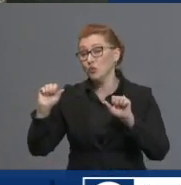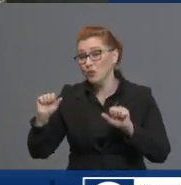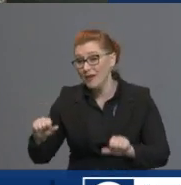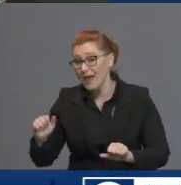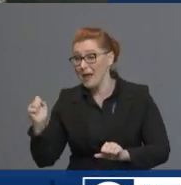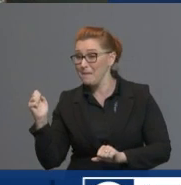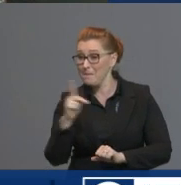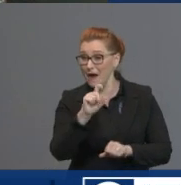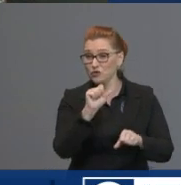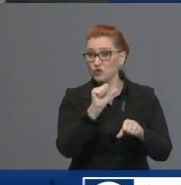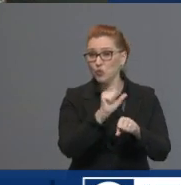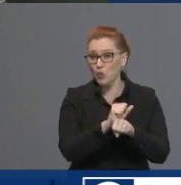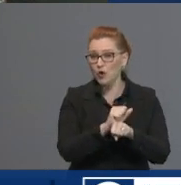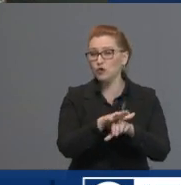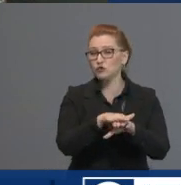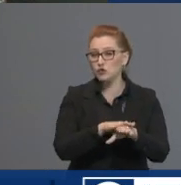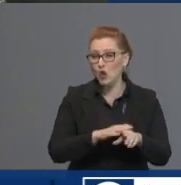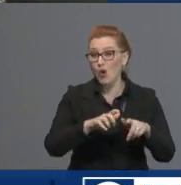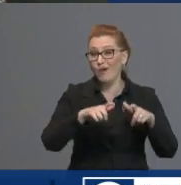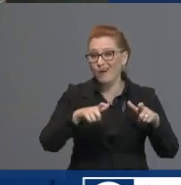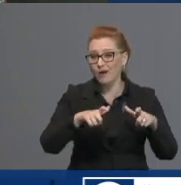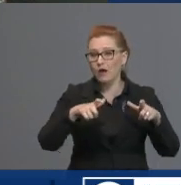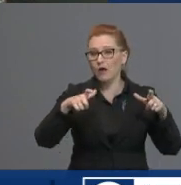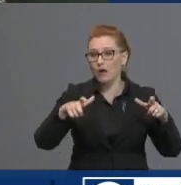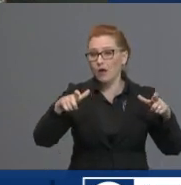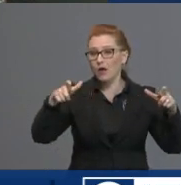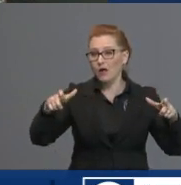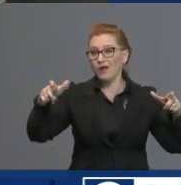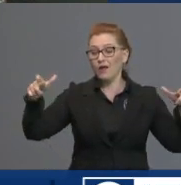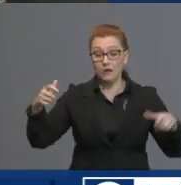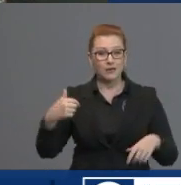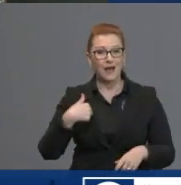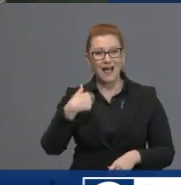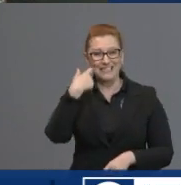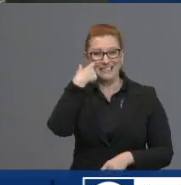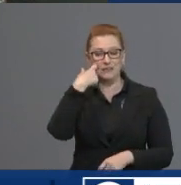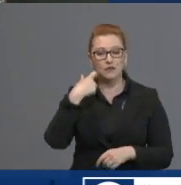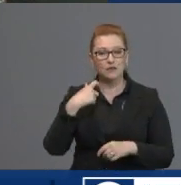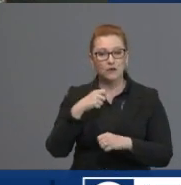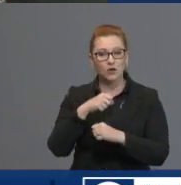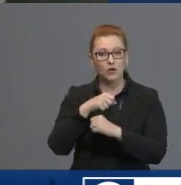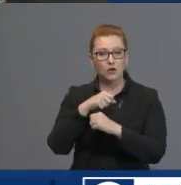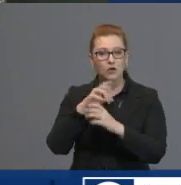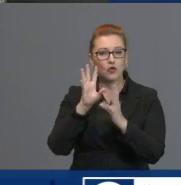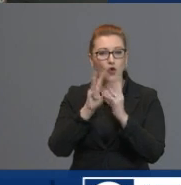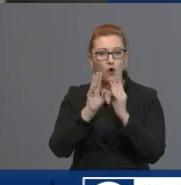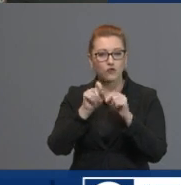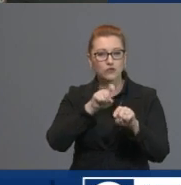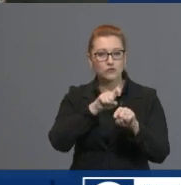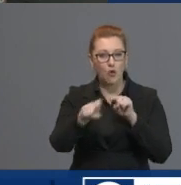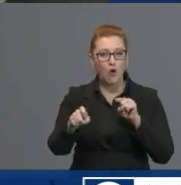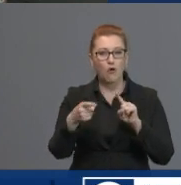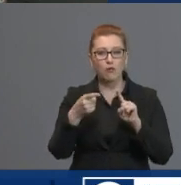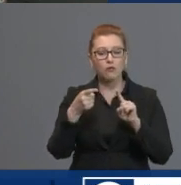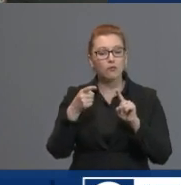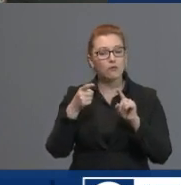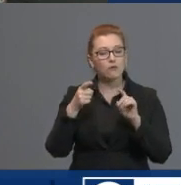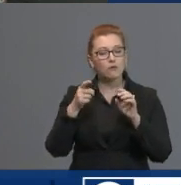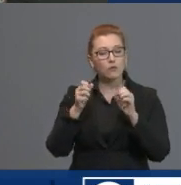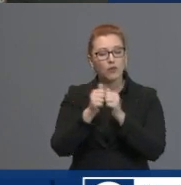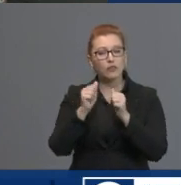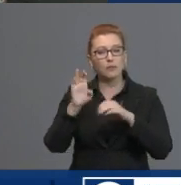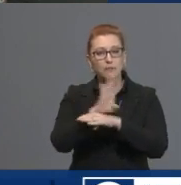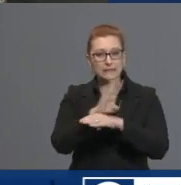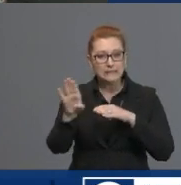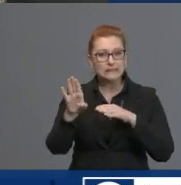in phases. I conducted a conference call with business leaders around the state last week, and one of the business leaders called in and